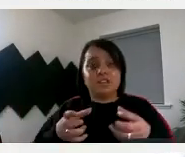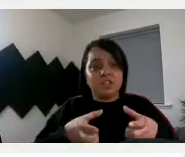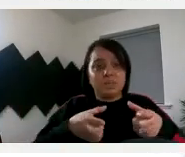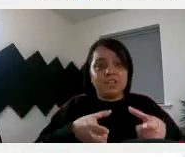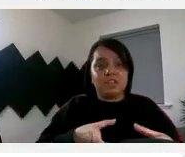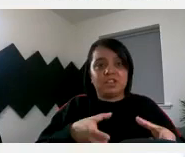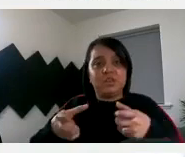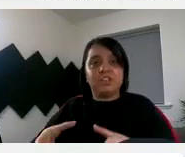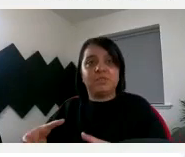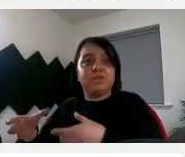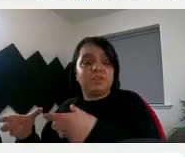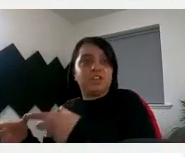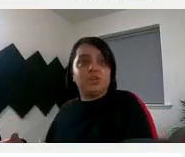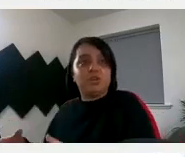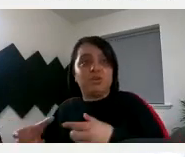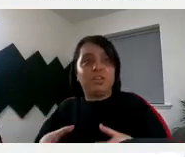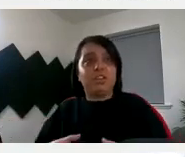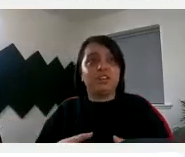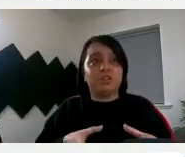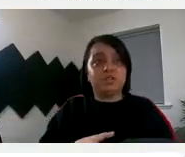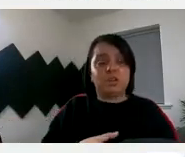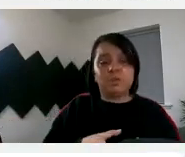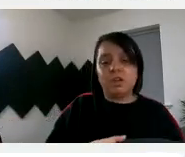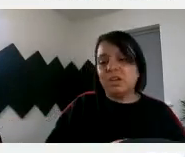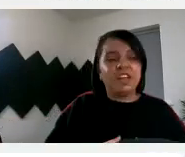So it depends on the community of people that you're with and so